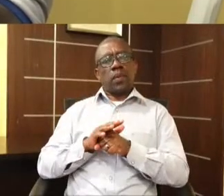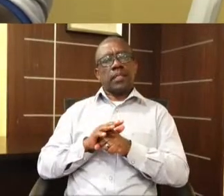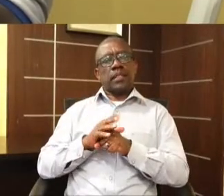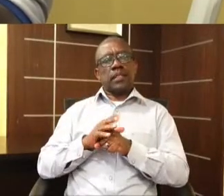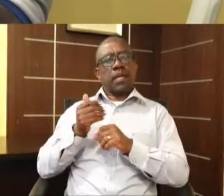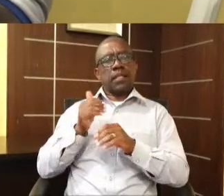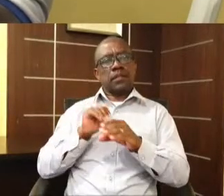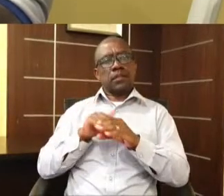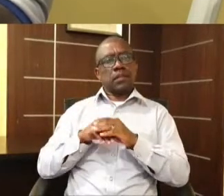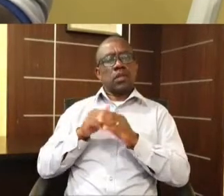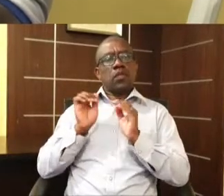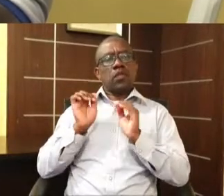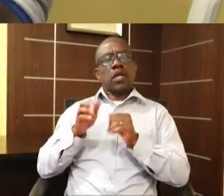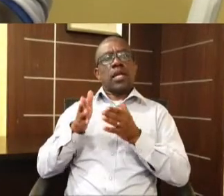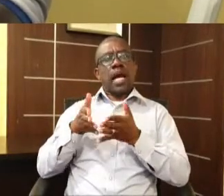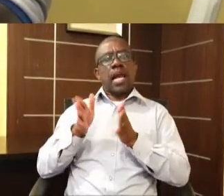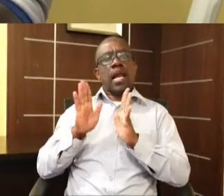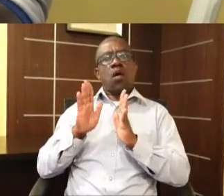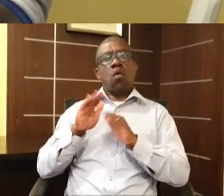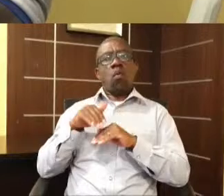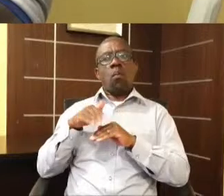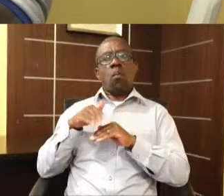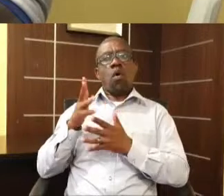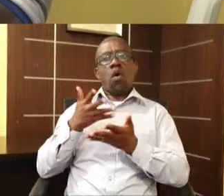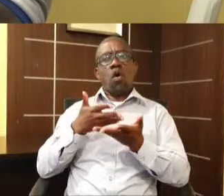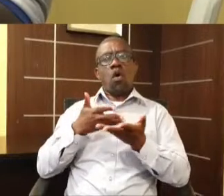allow a more interactive